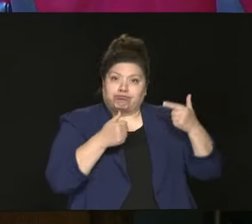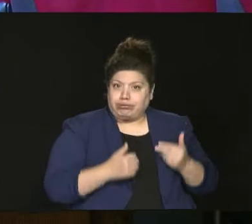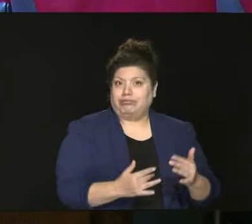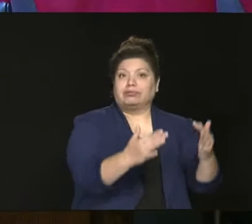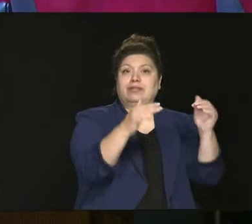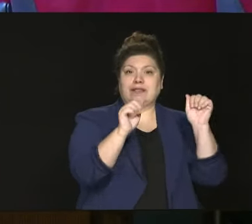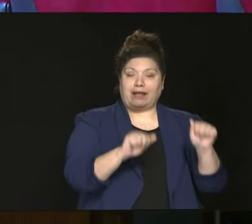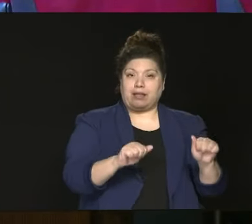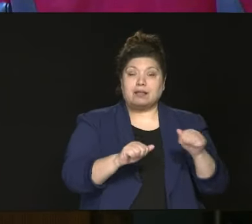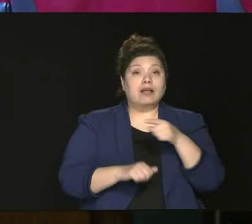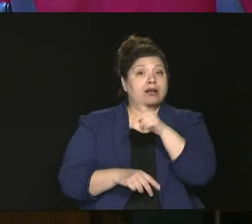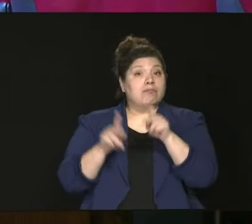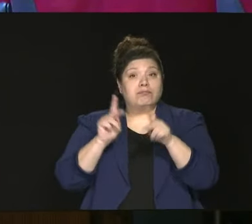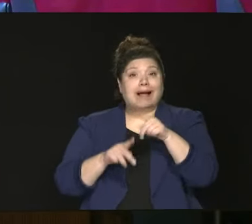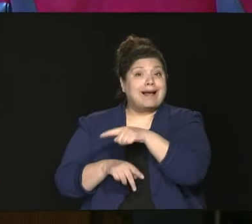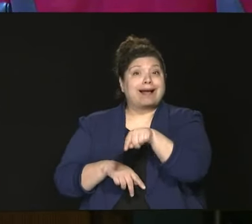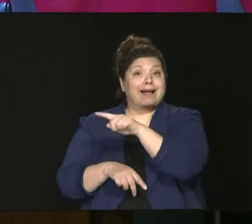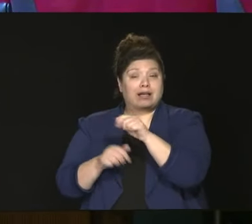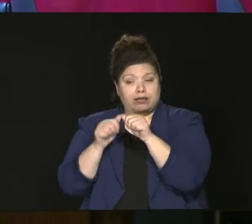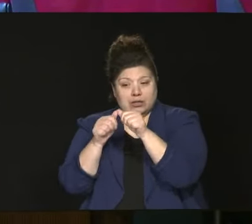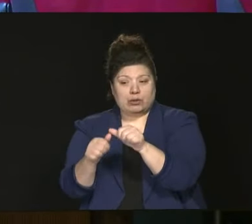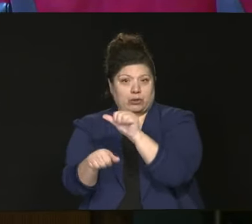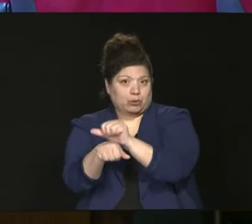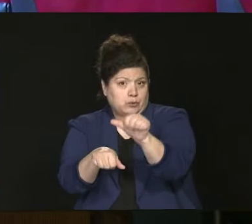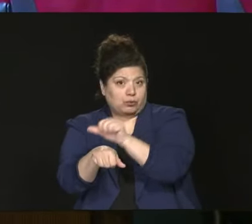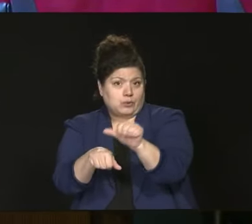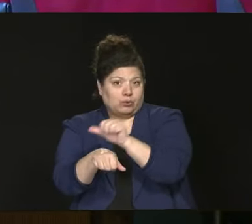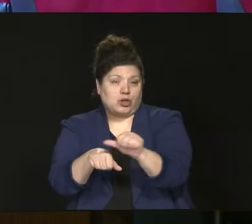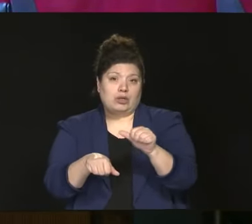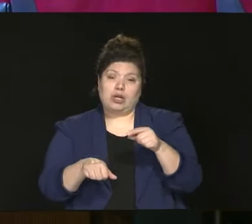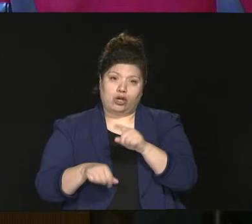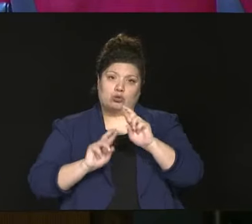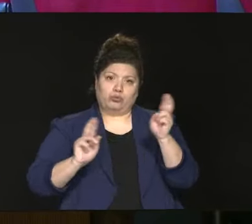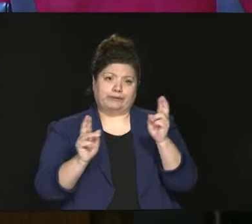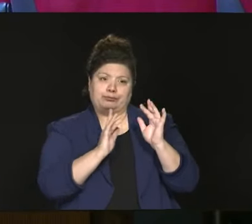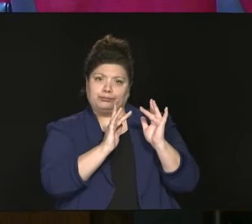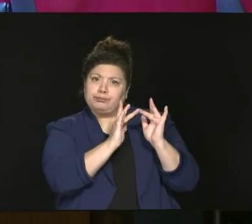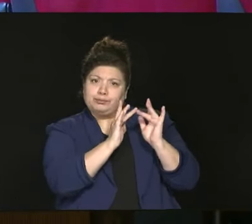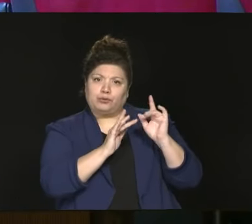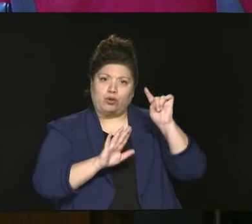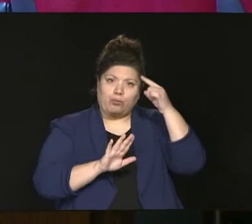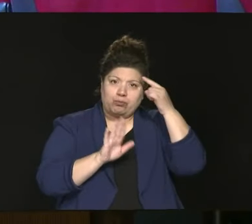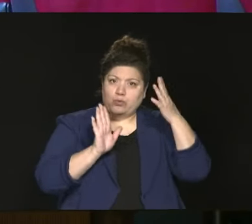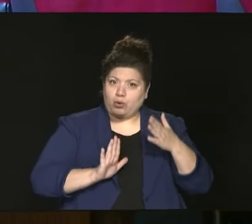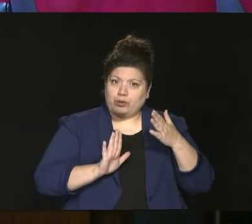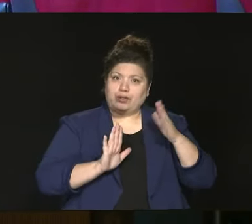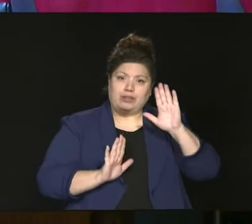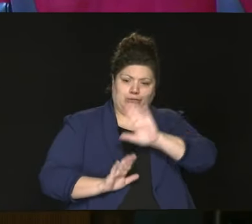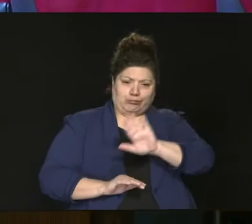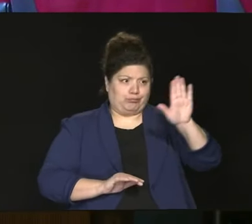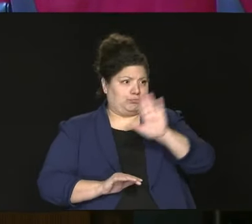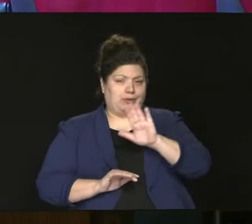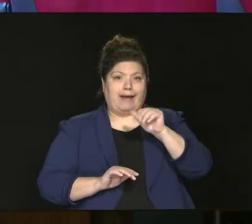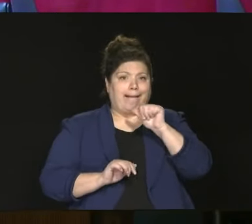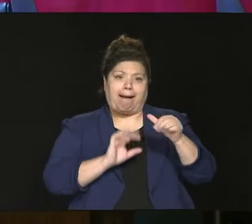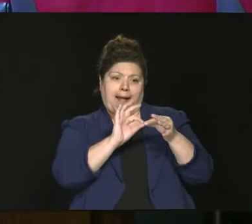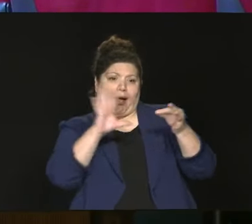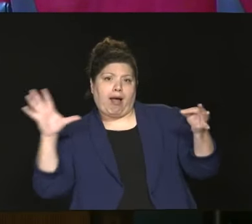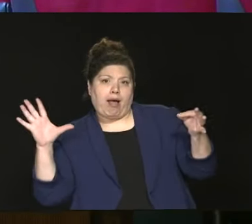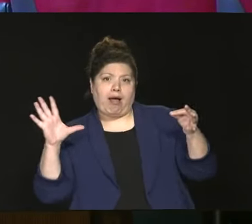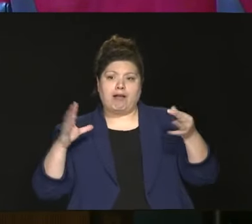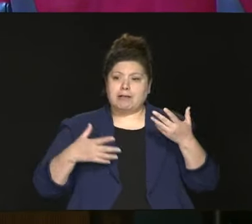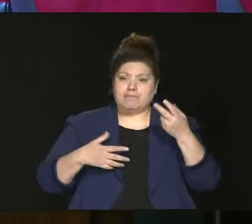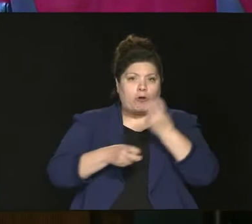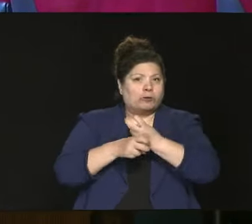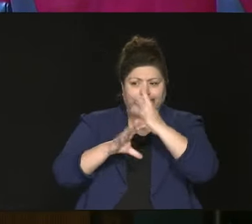running. So we think that the significant investments that the Canadian government has made in supporting people, in supporting businesses, will